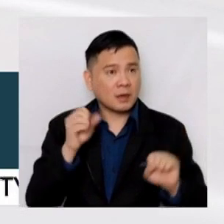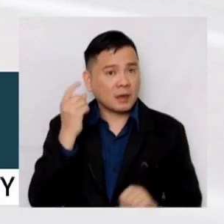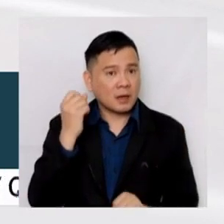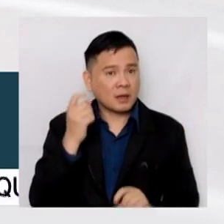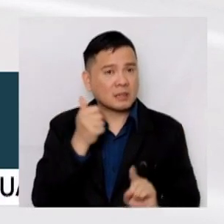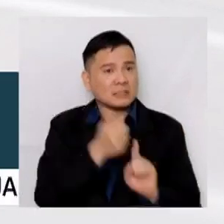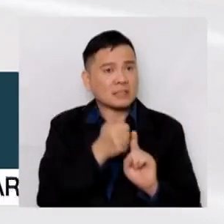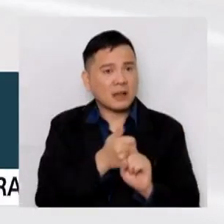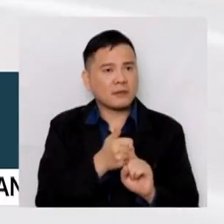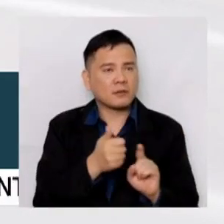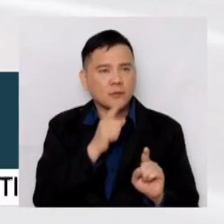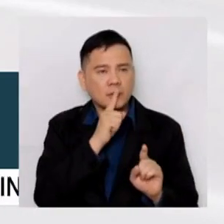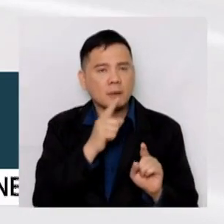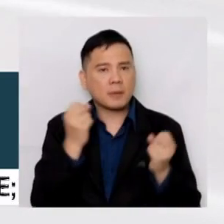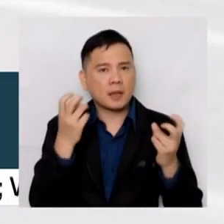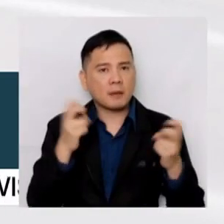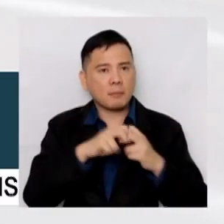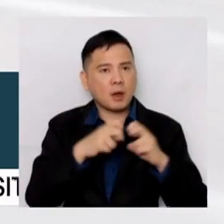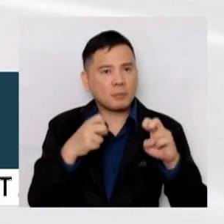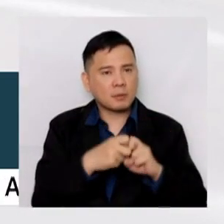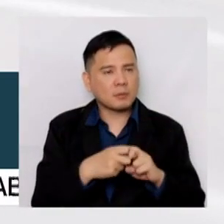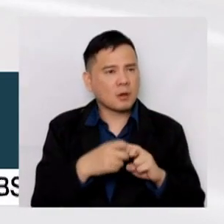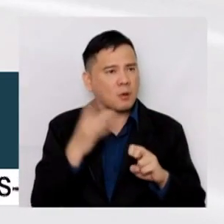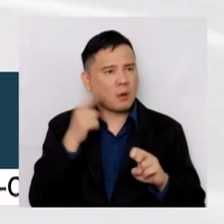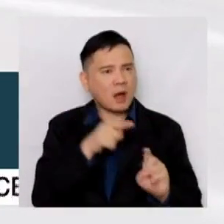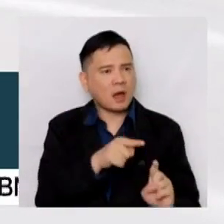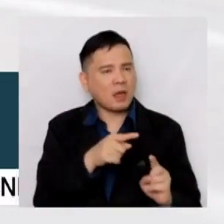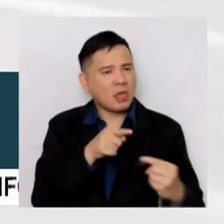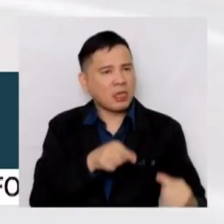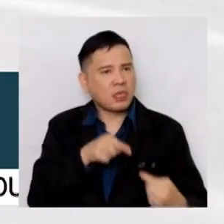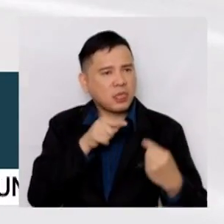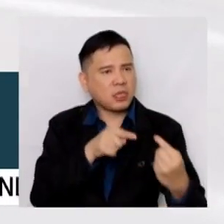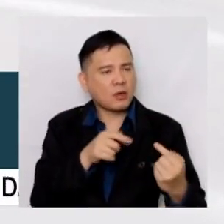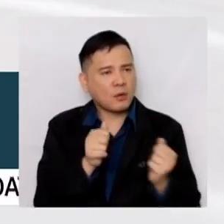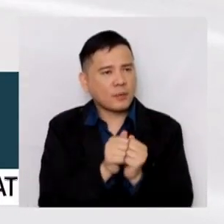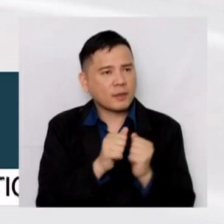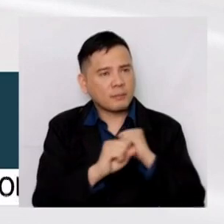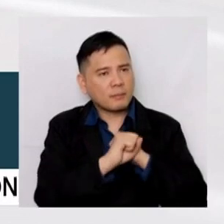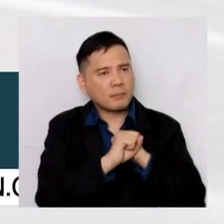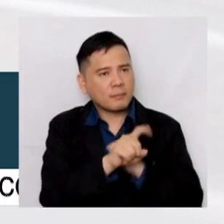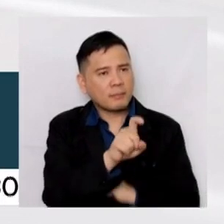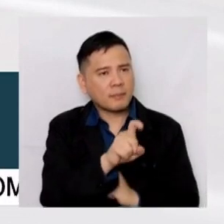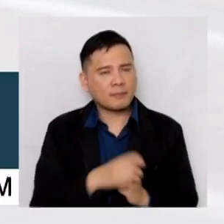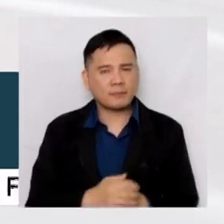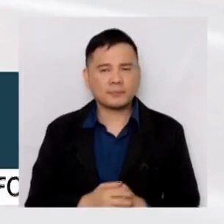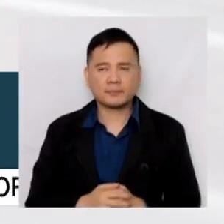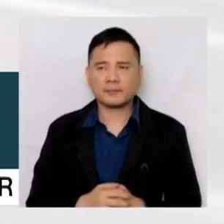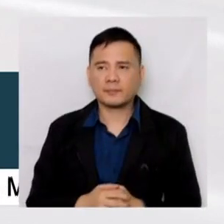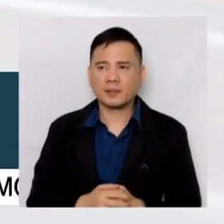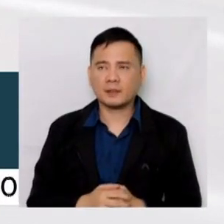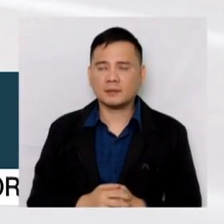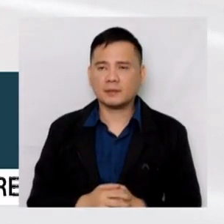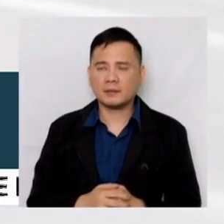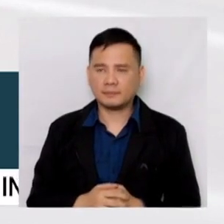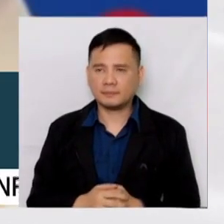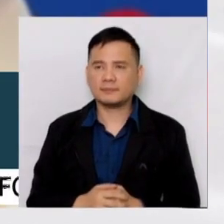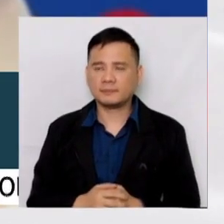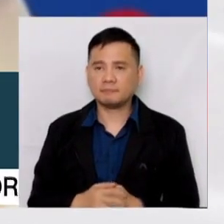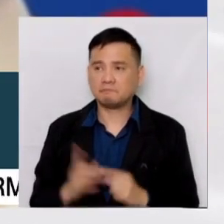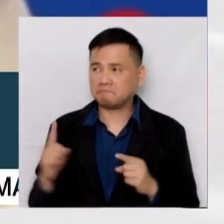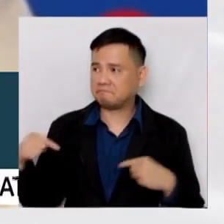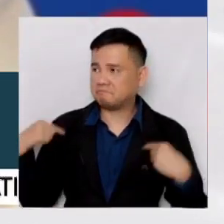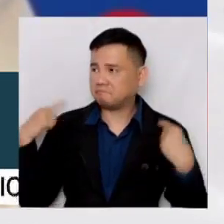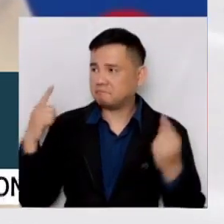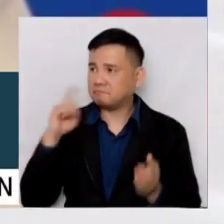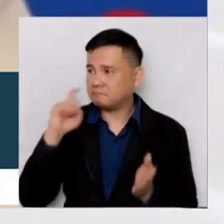campaign issue. Why do you think this is so? Well, as far as I can see, people are raising up matters